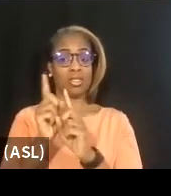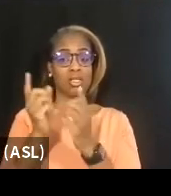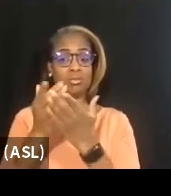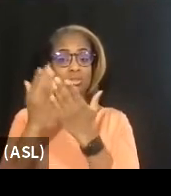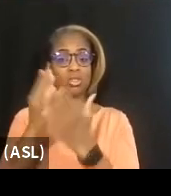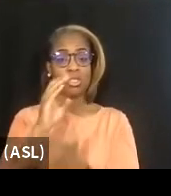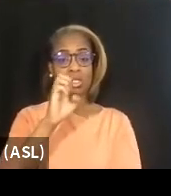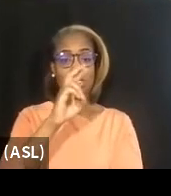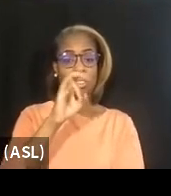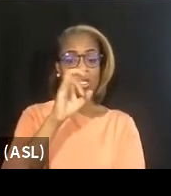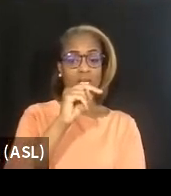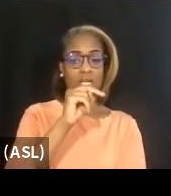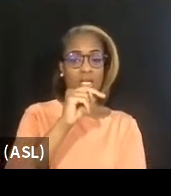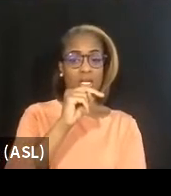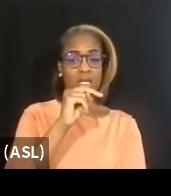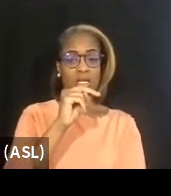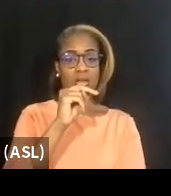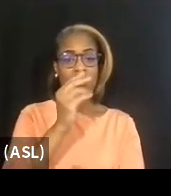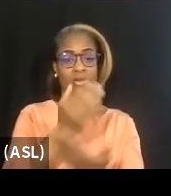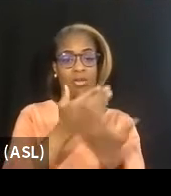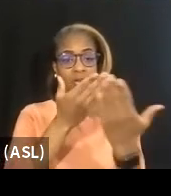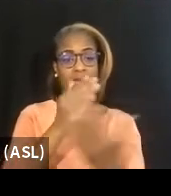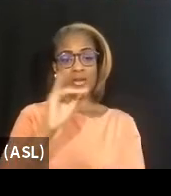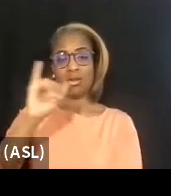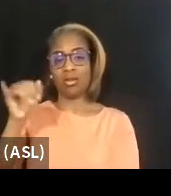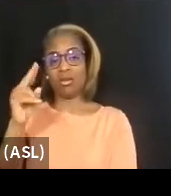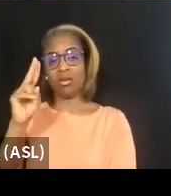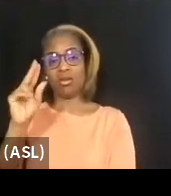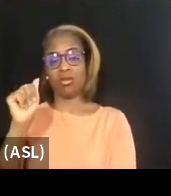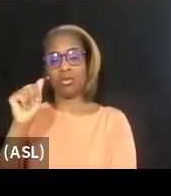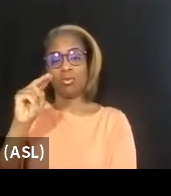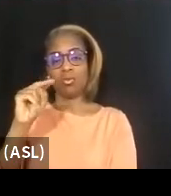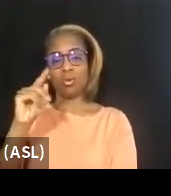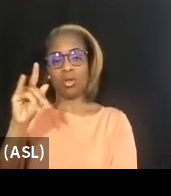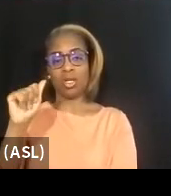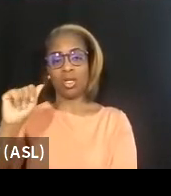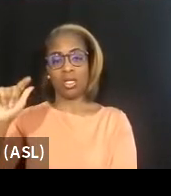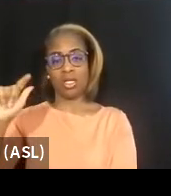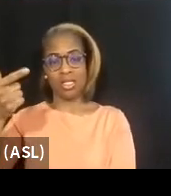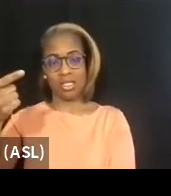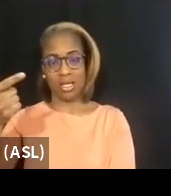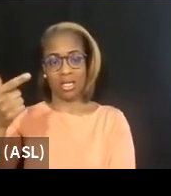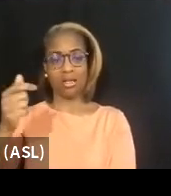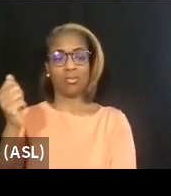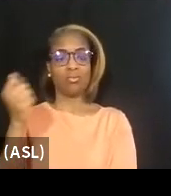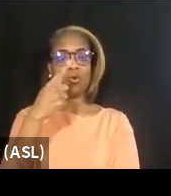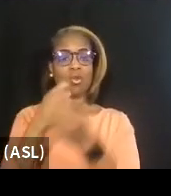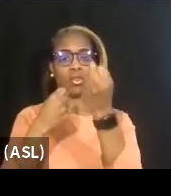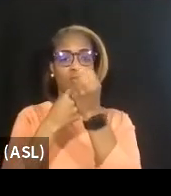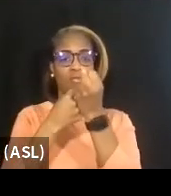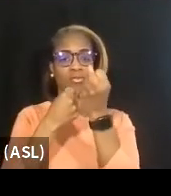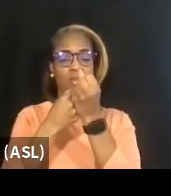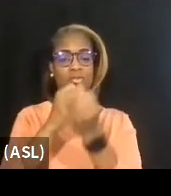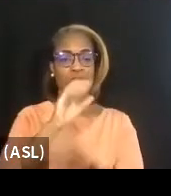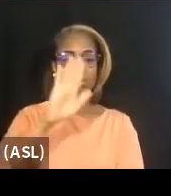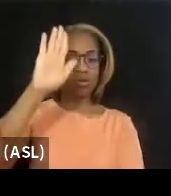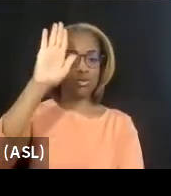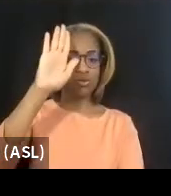Aaron moved and Juanita seconded. All in favor, raise your